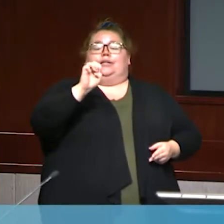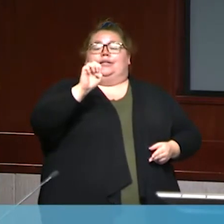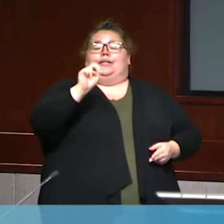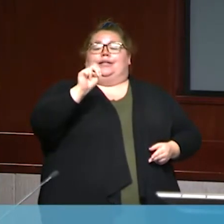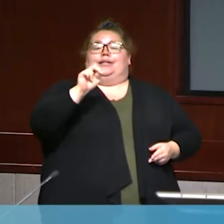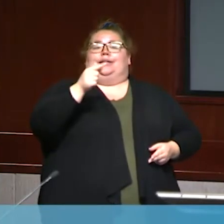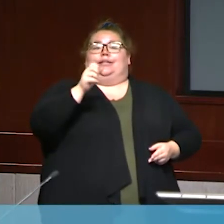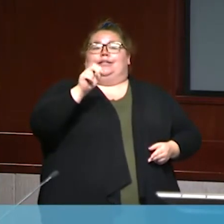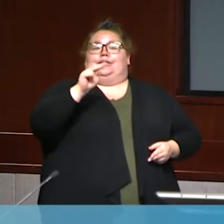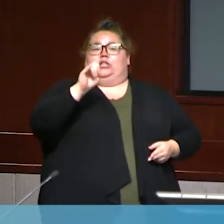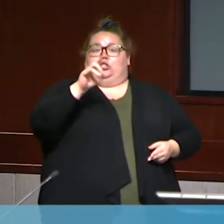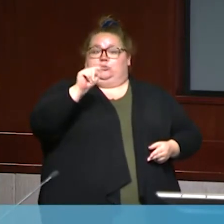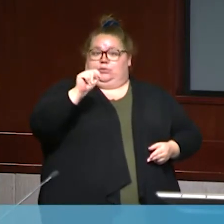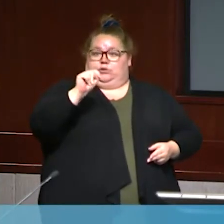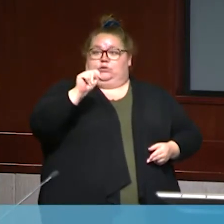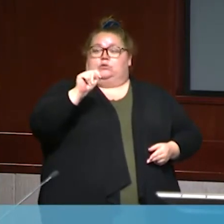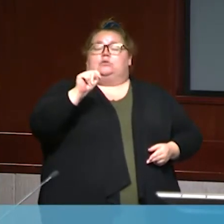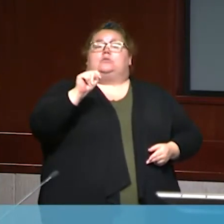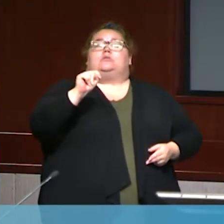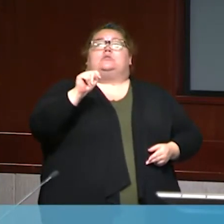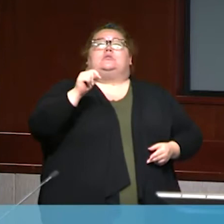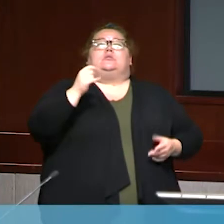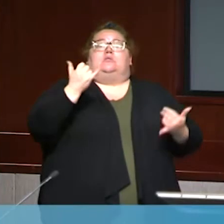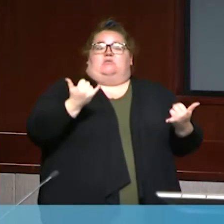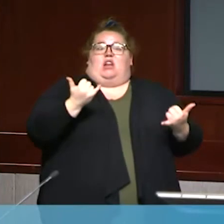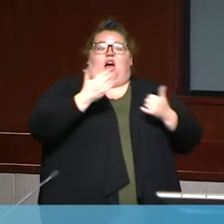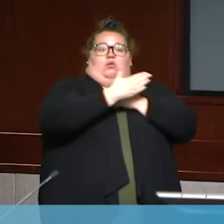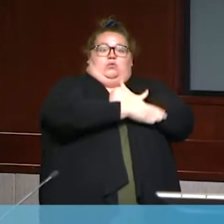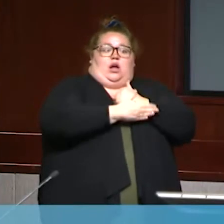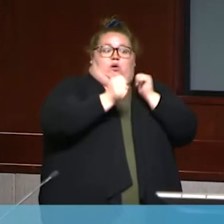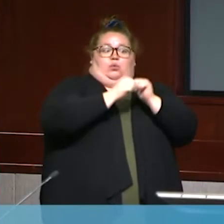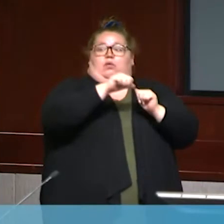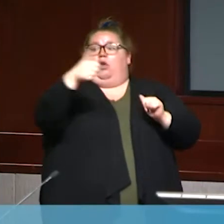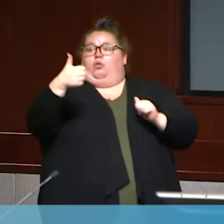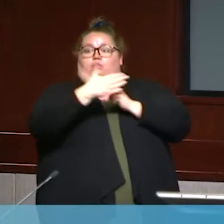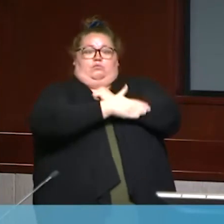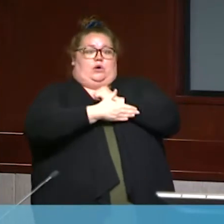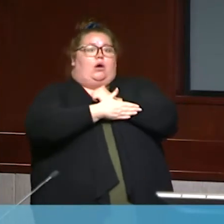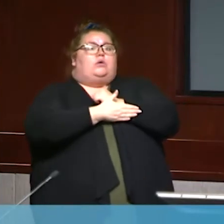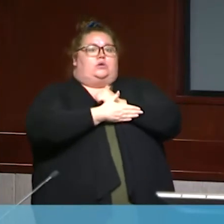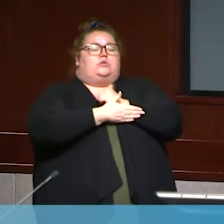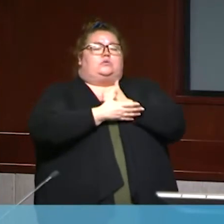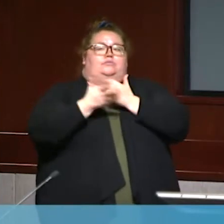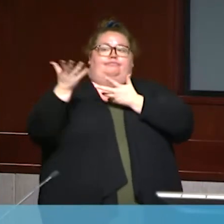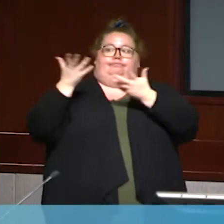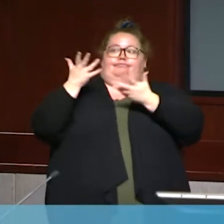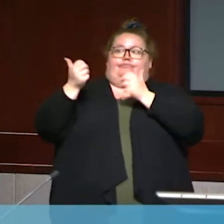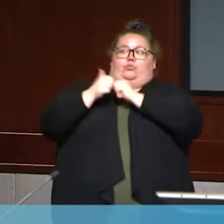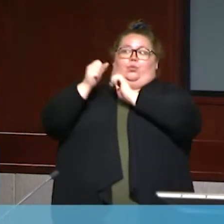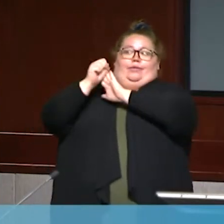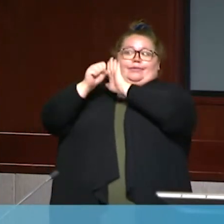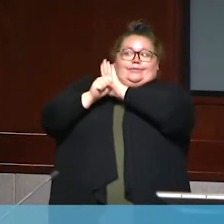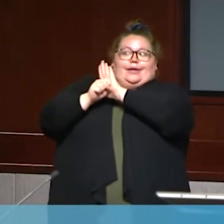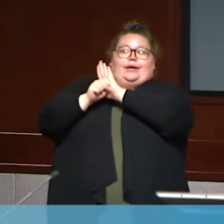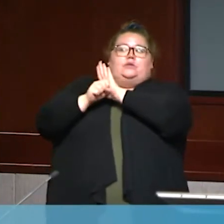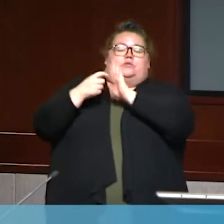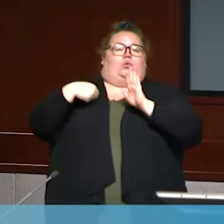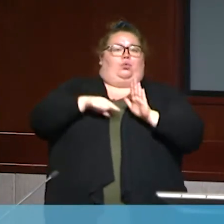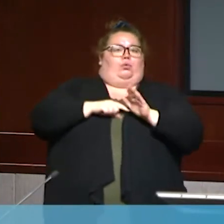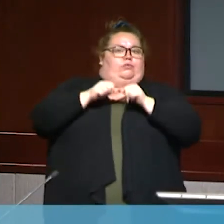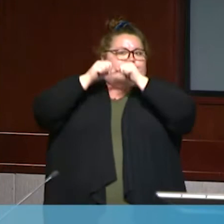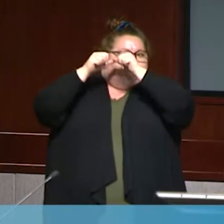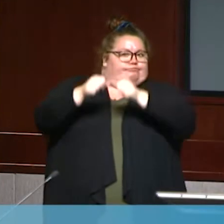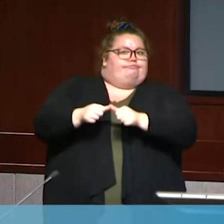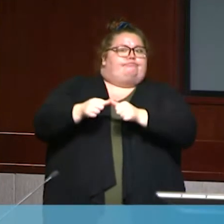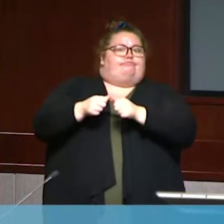have been for weeks and weeks. We're going to continue to have those discussions, figuring out, why we're seeing trends